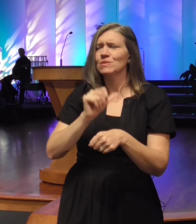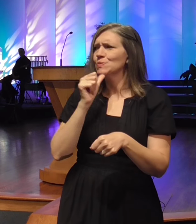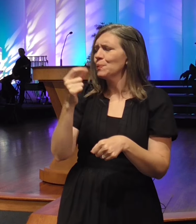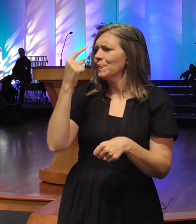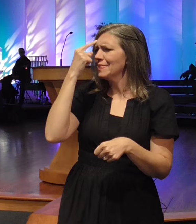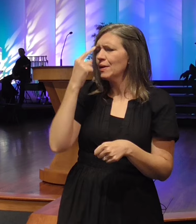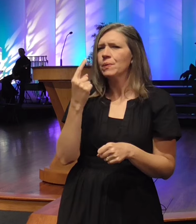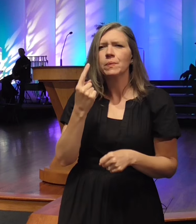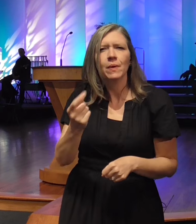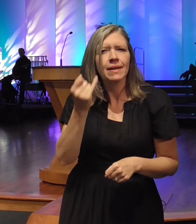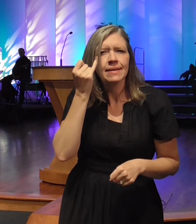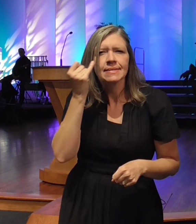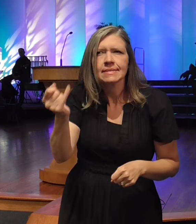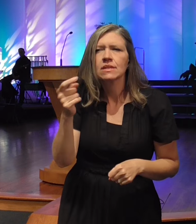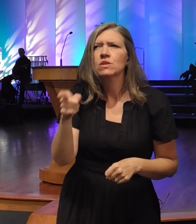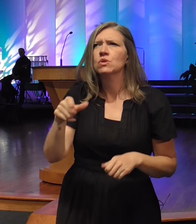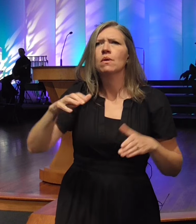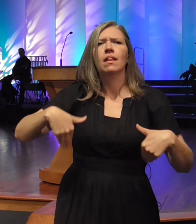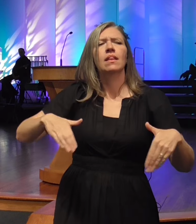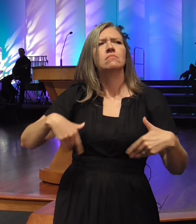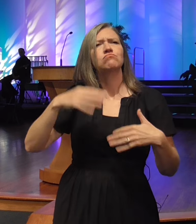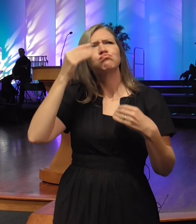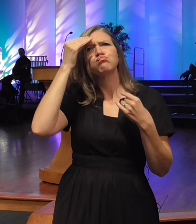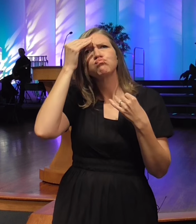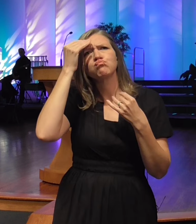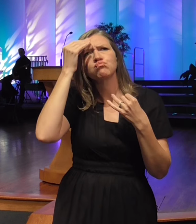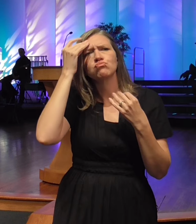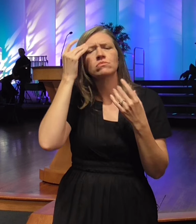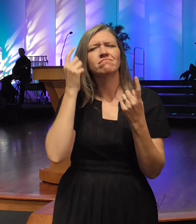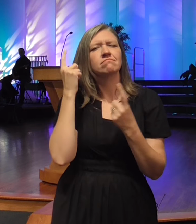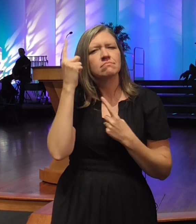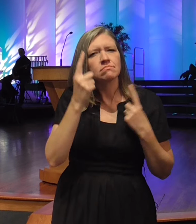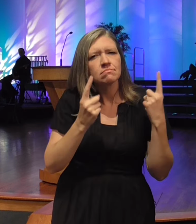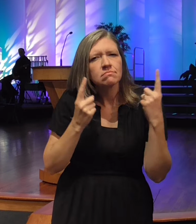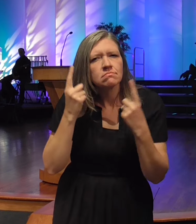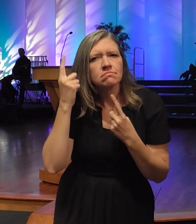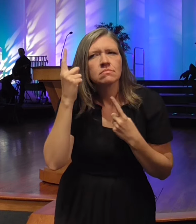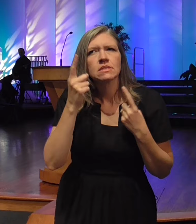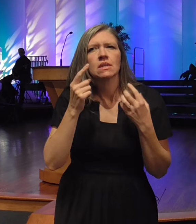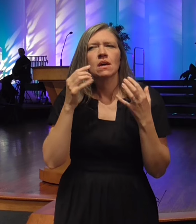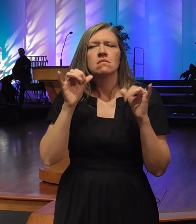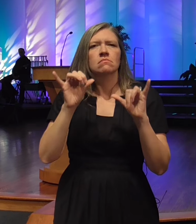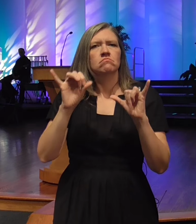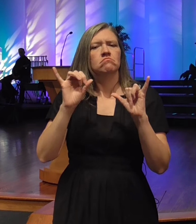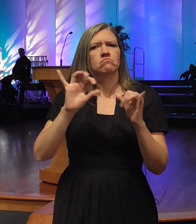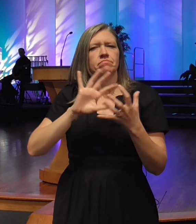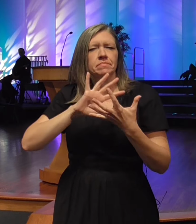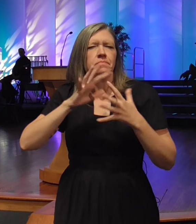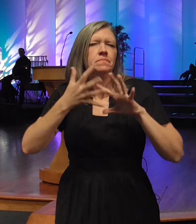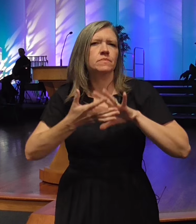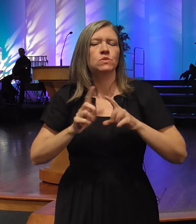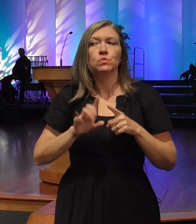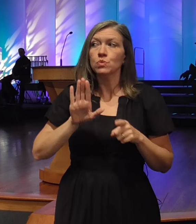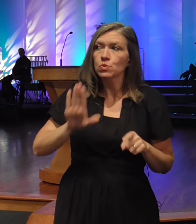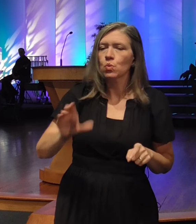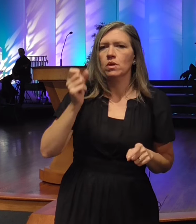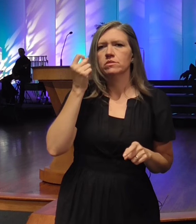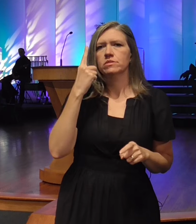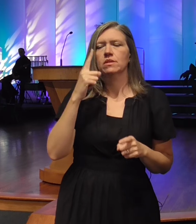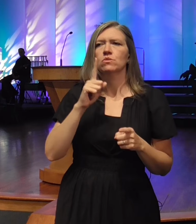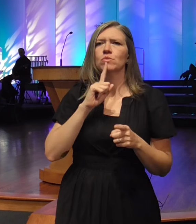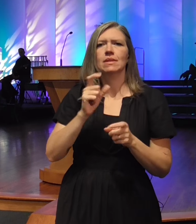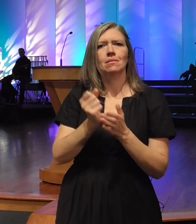brilliance. Lisa, you bring such genius to our church. I don't think there was an idea that you didn't chew